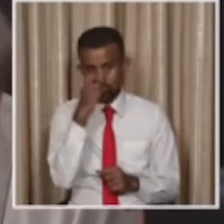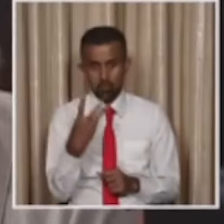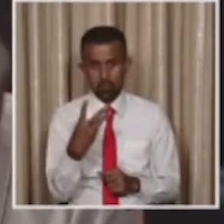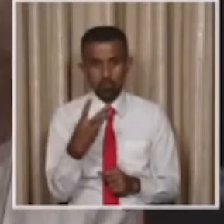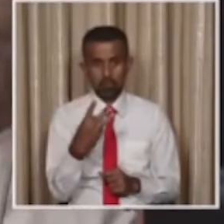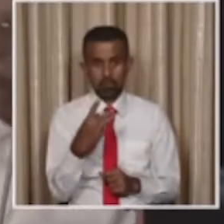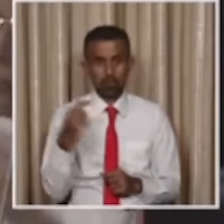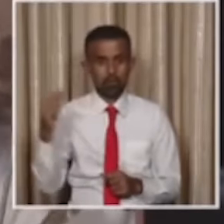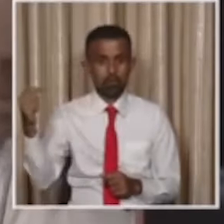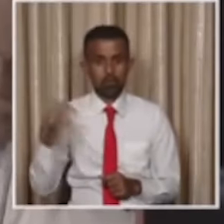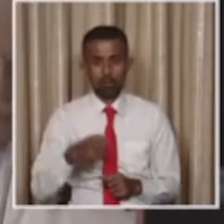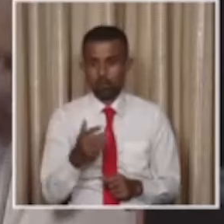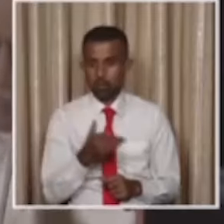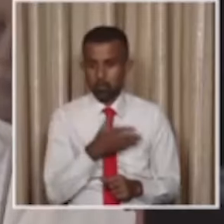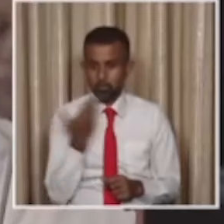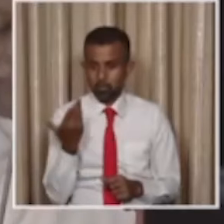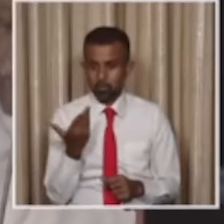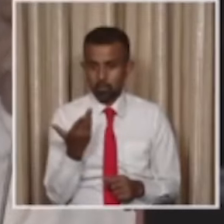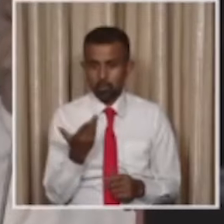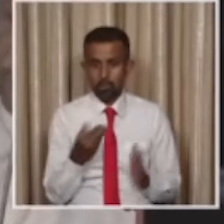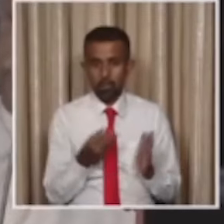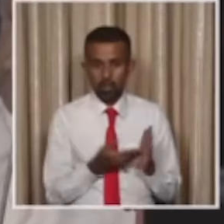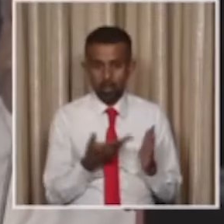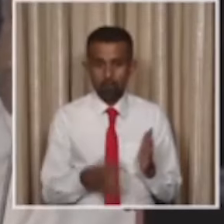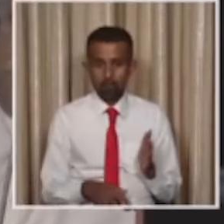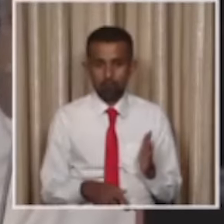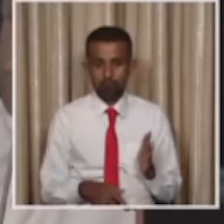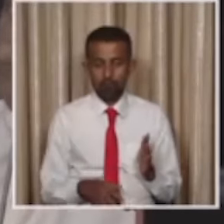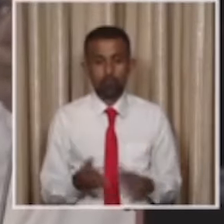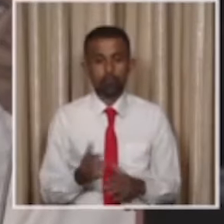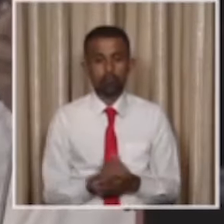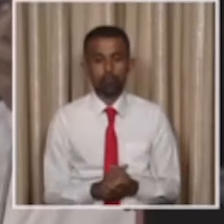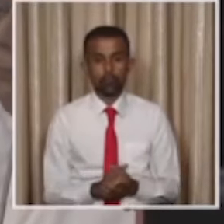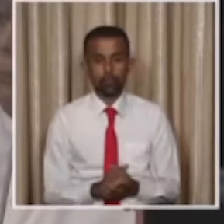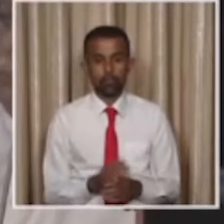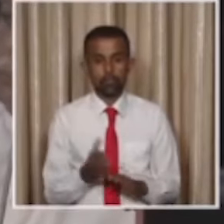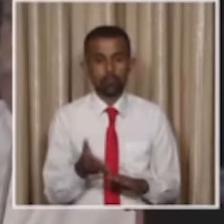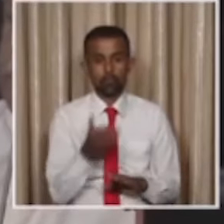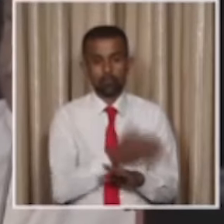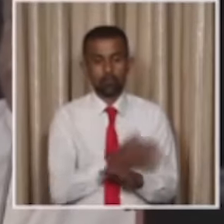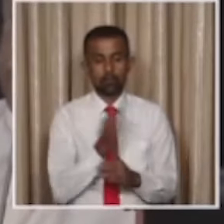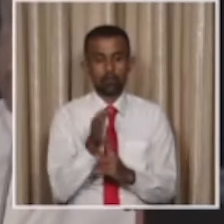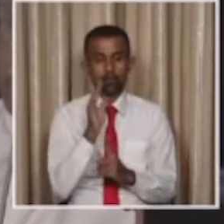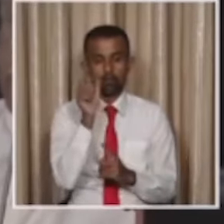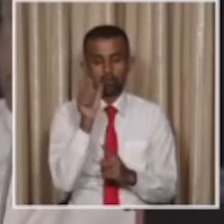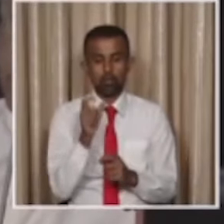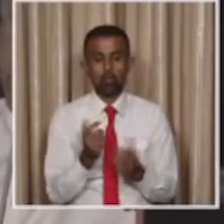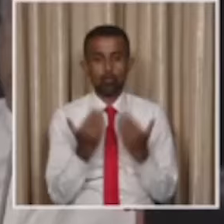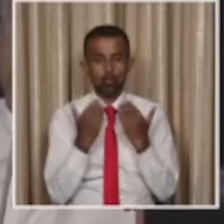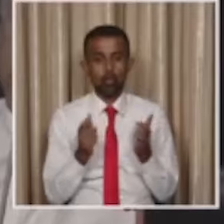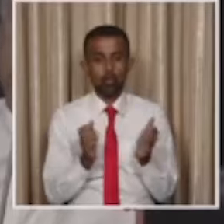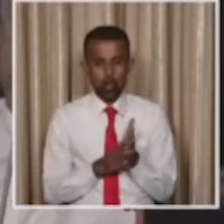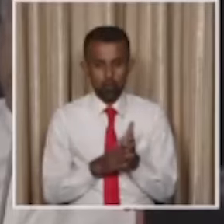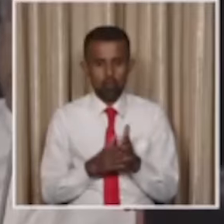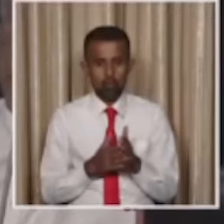a vote. Earlier, some of the Presidents even chaired the consultative committees. I have not chaired any of the consultative